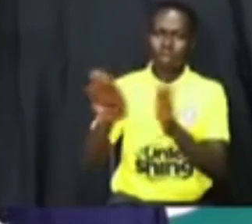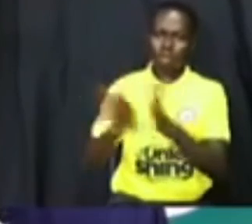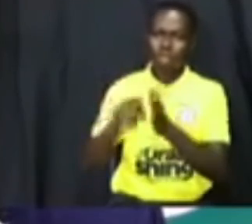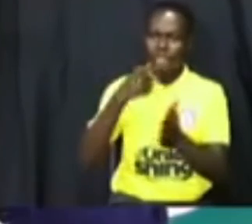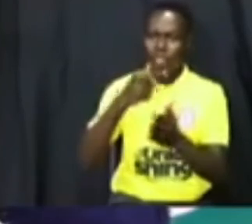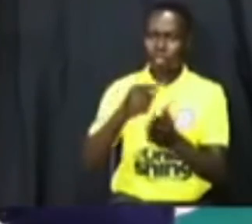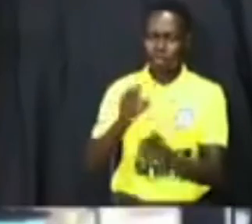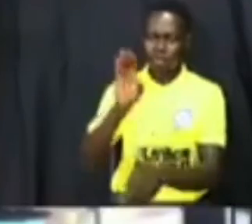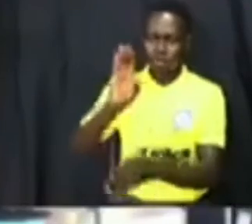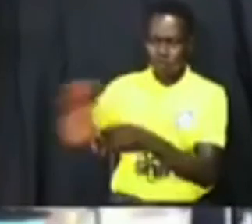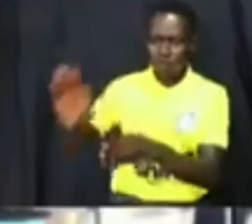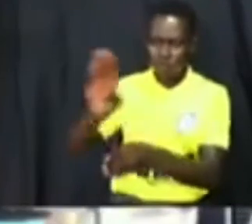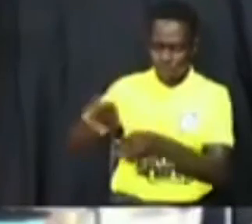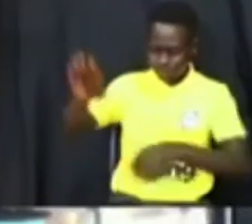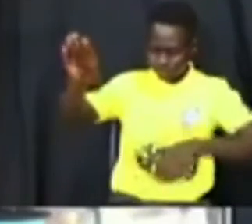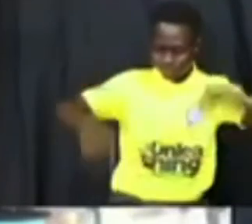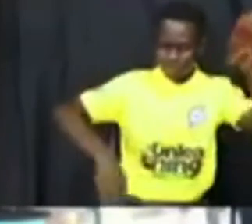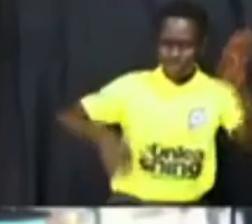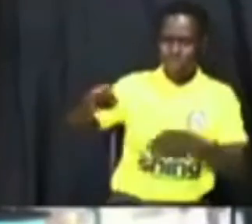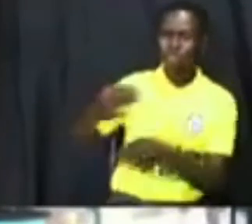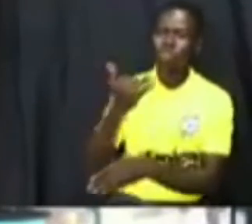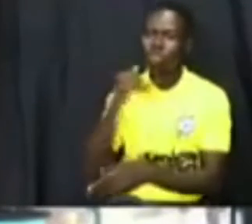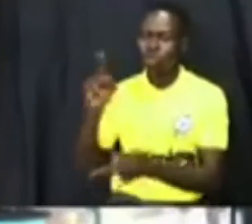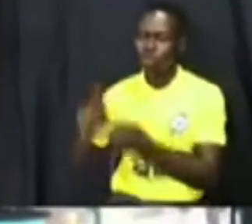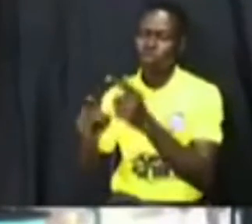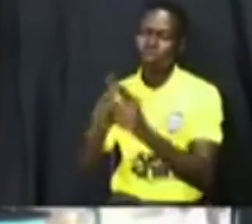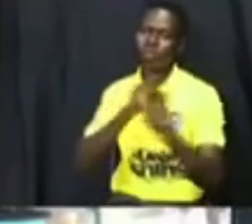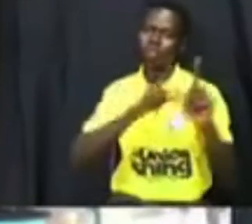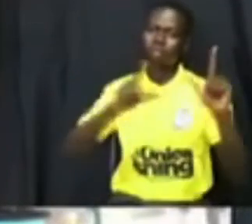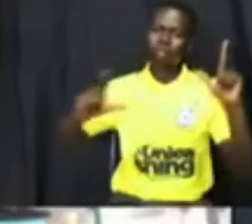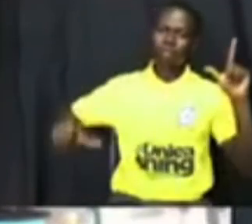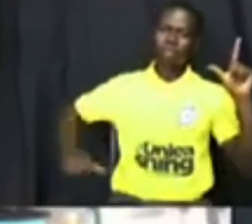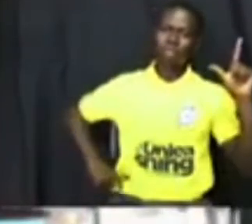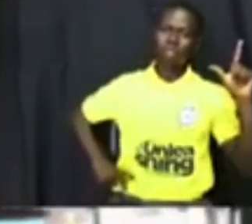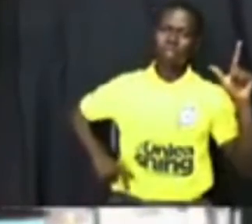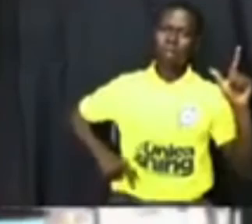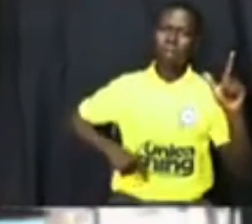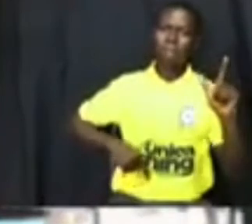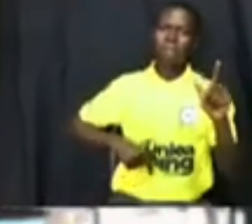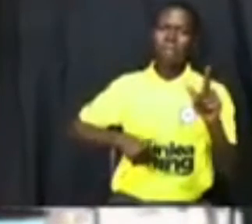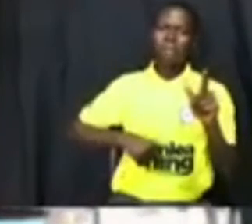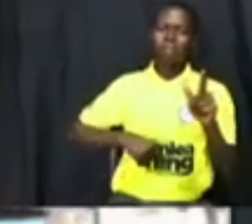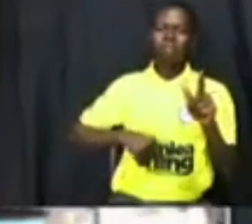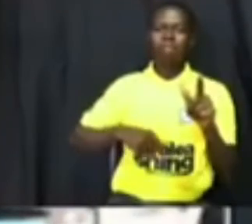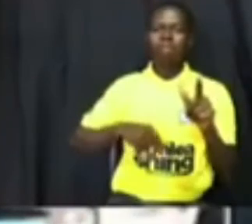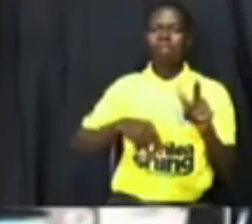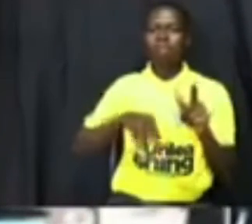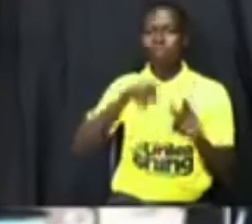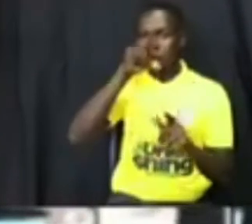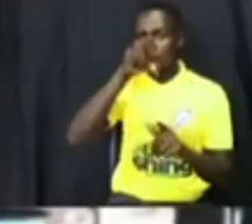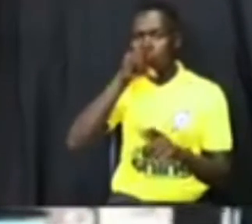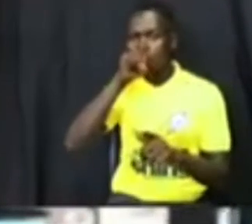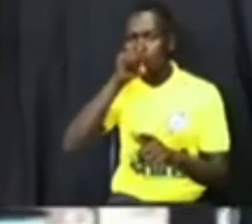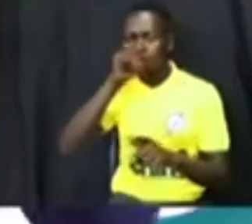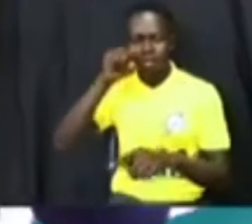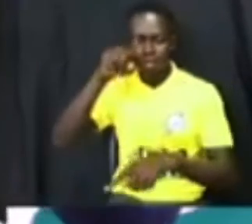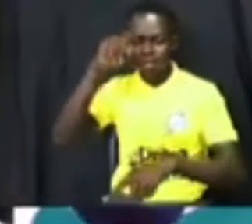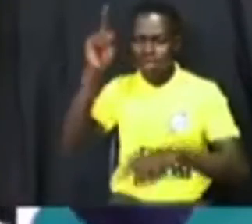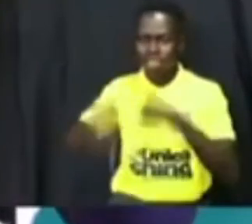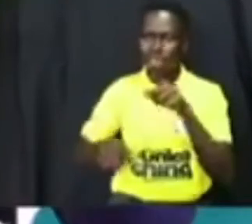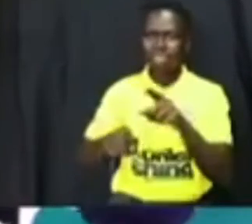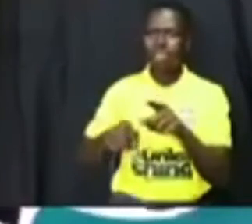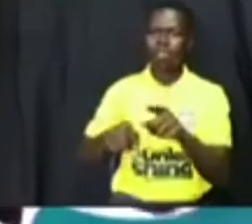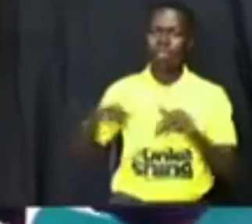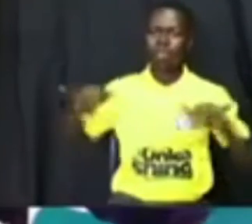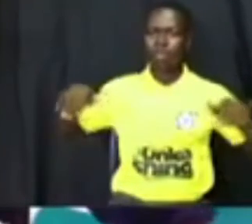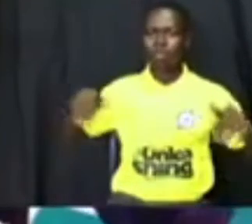abomination unto the Lord. A bird can never fly with one wing, a bird flies with a pair